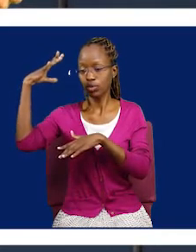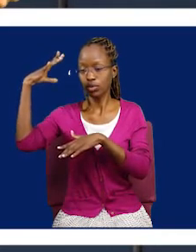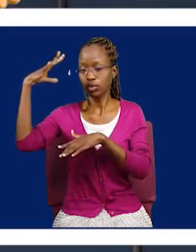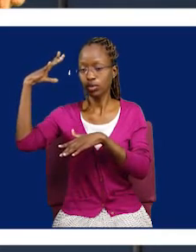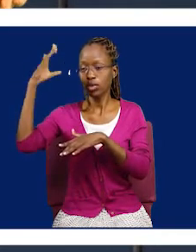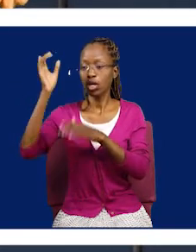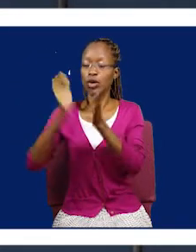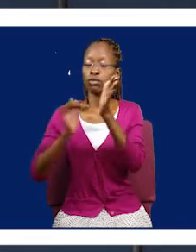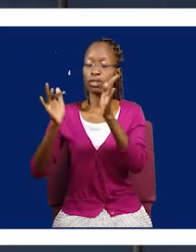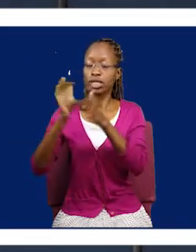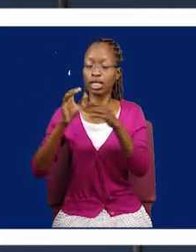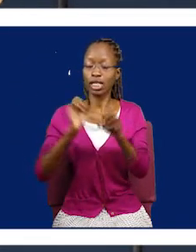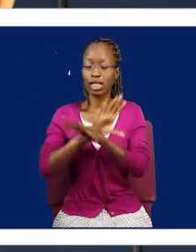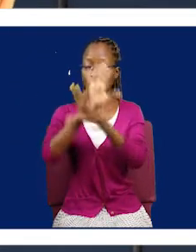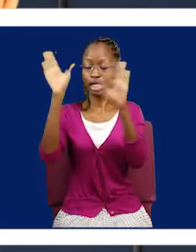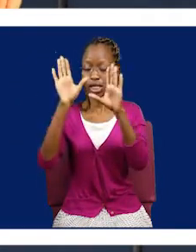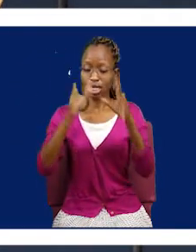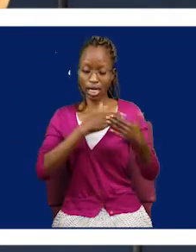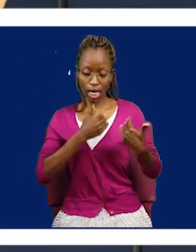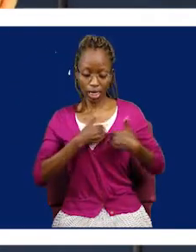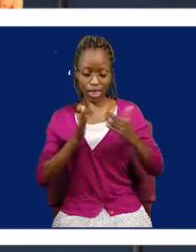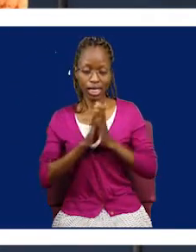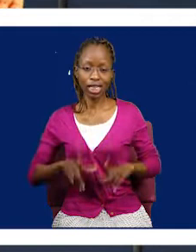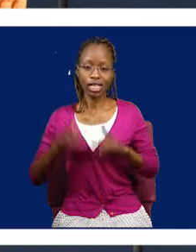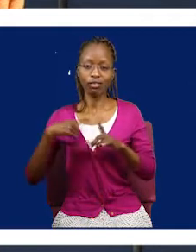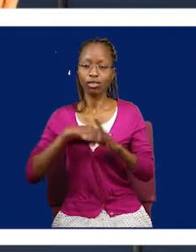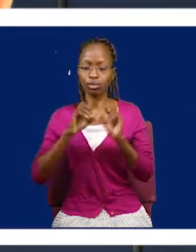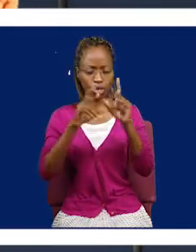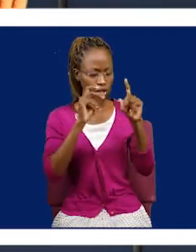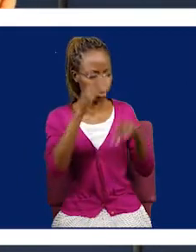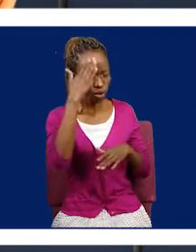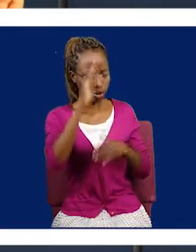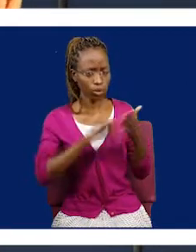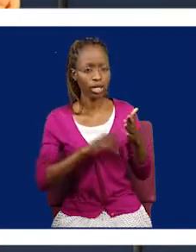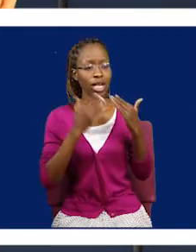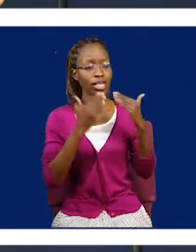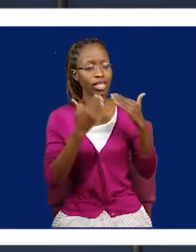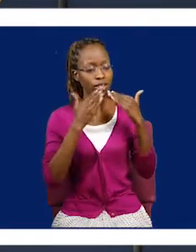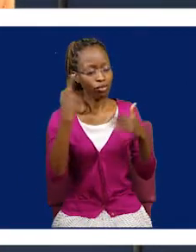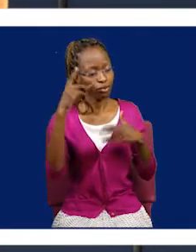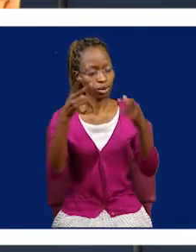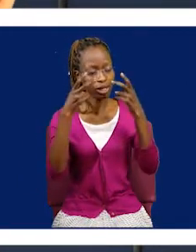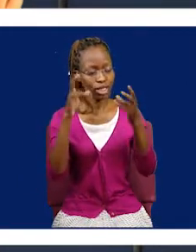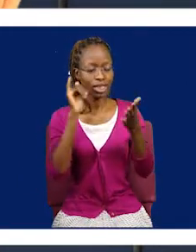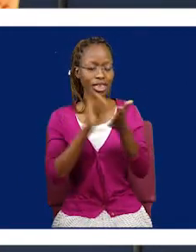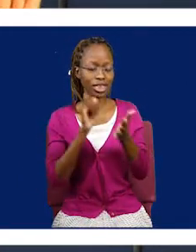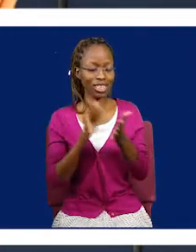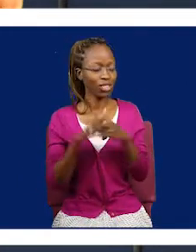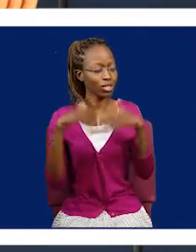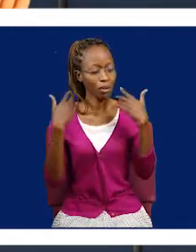star shine in our hearts. Yeah. Okay, okay. You know what? Mm-hmm. Thank you guys for listening. That